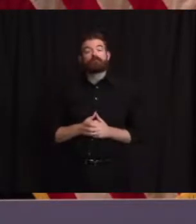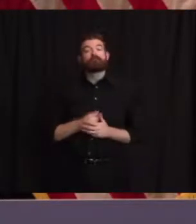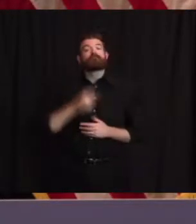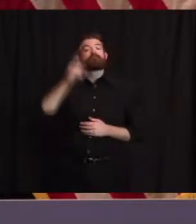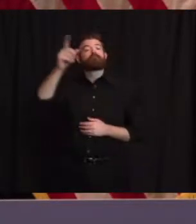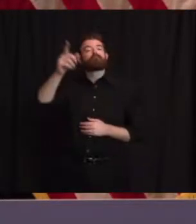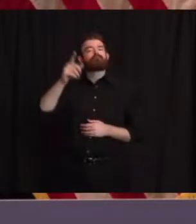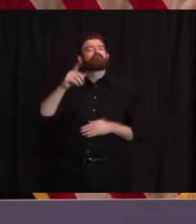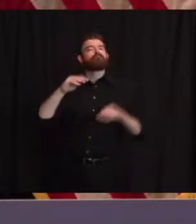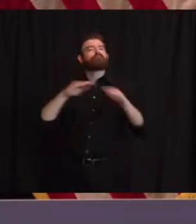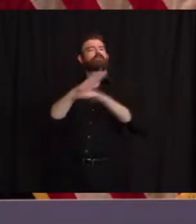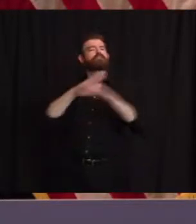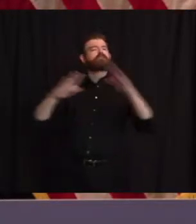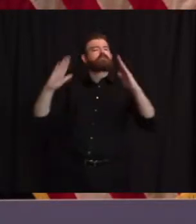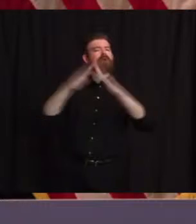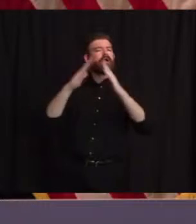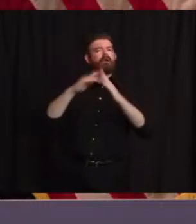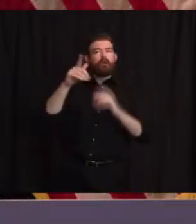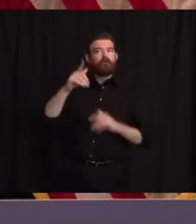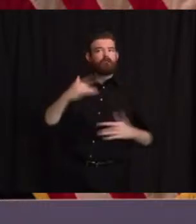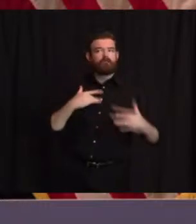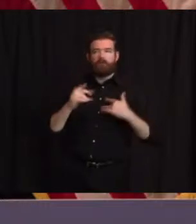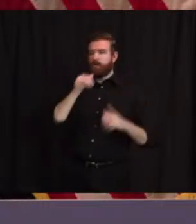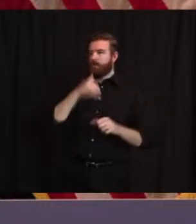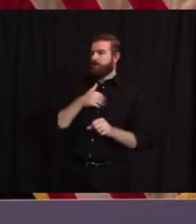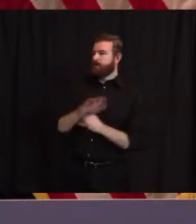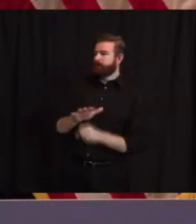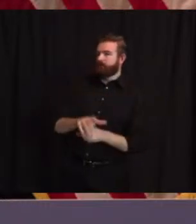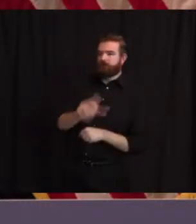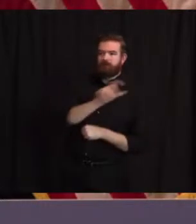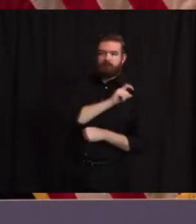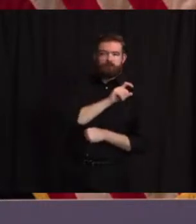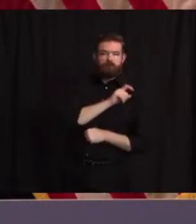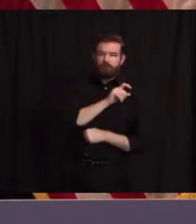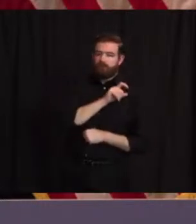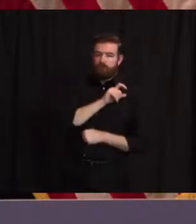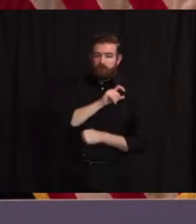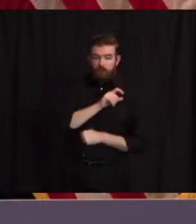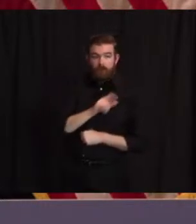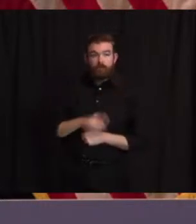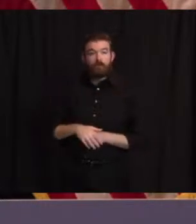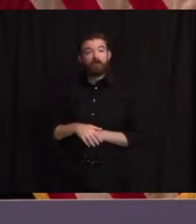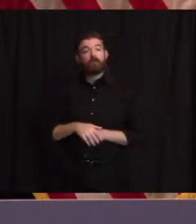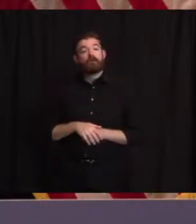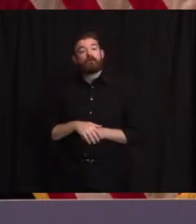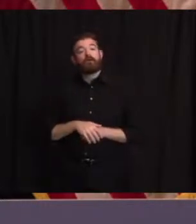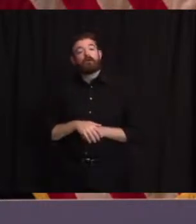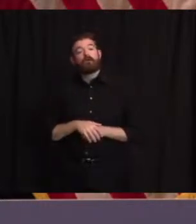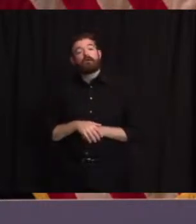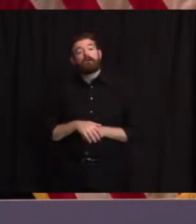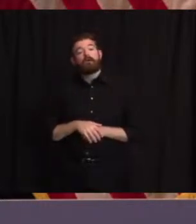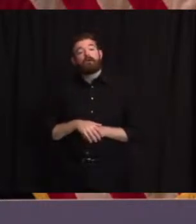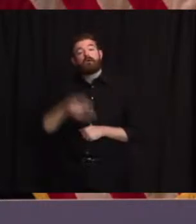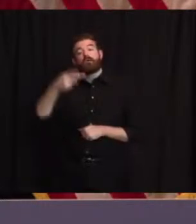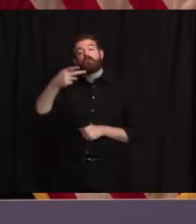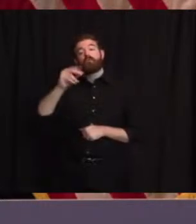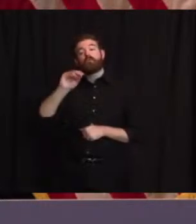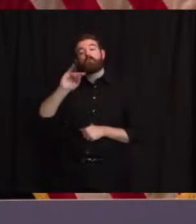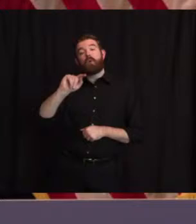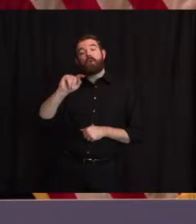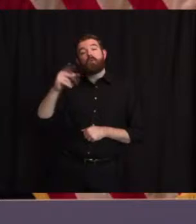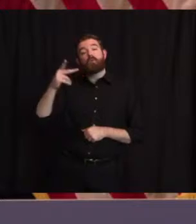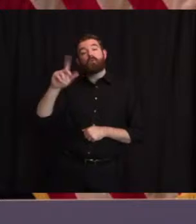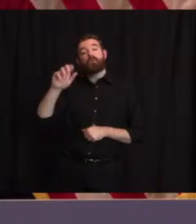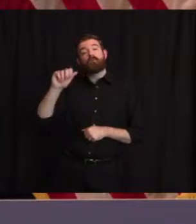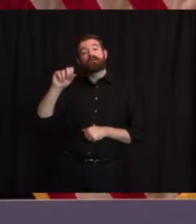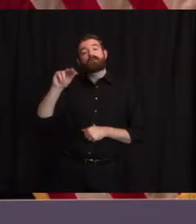that was why Point Pleasant Beach said they cannot open Jenkinson's Boardwalk because they don't have enough officers to patrol. Is there any update you have on